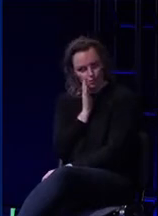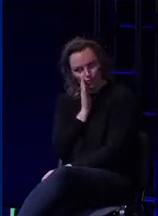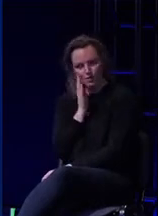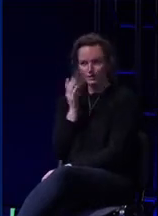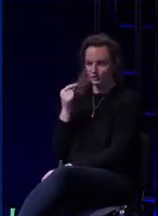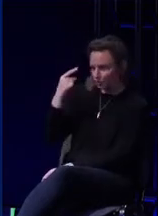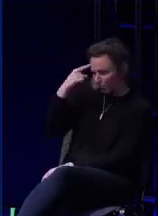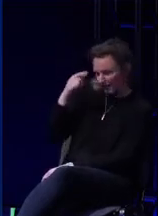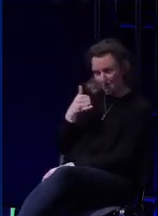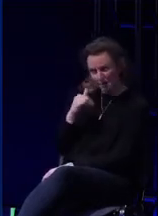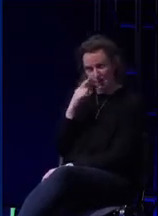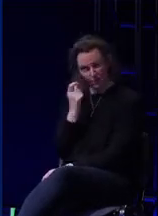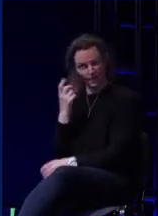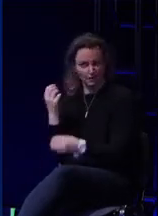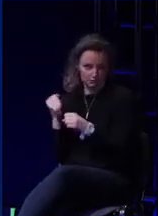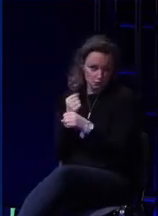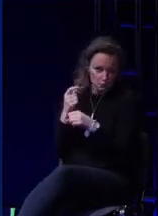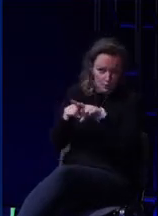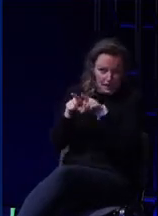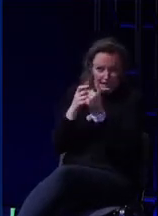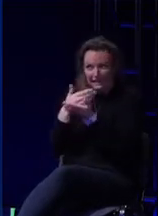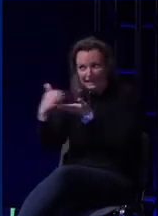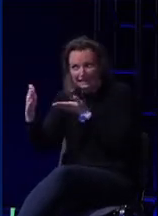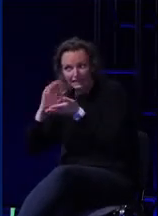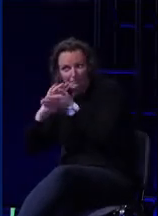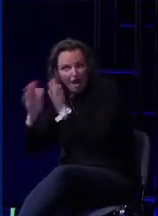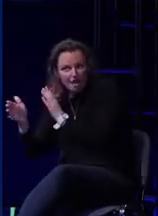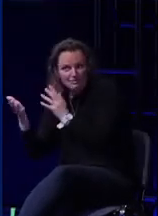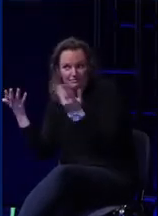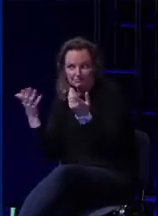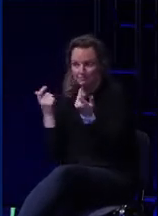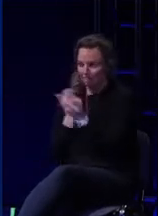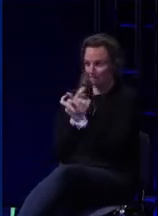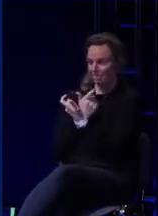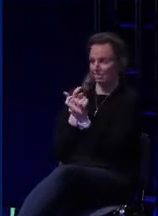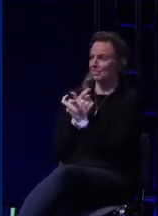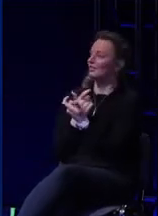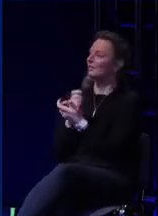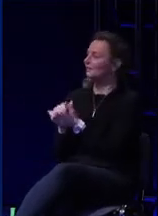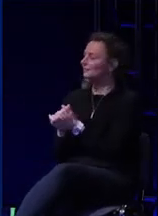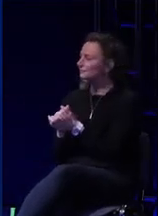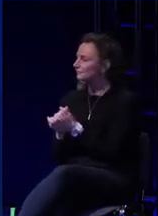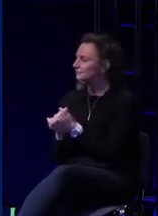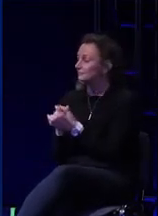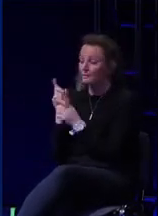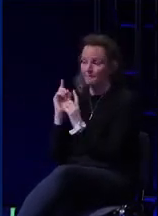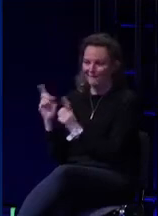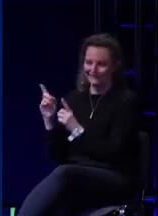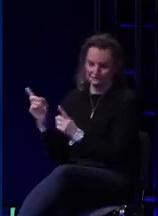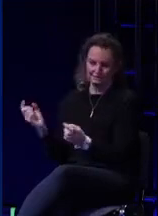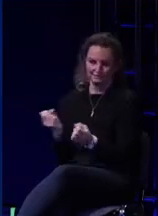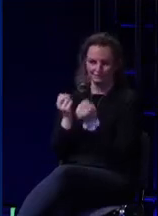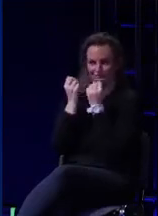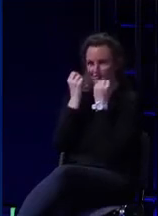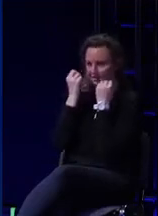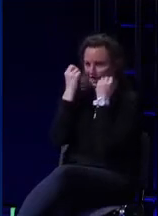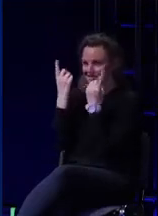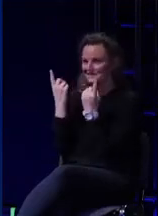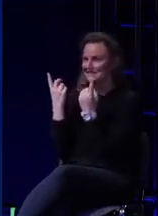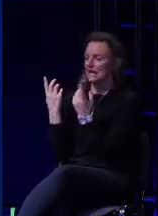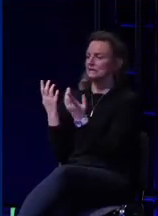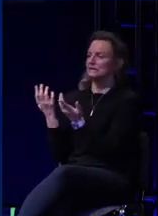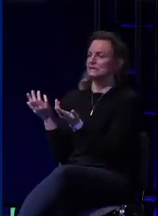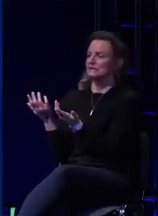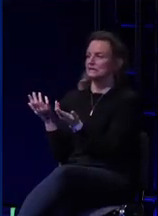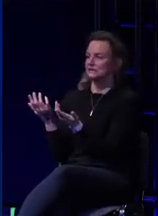Do you think maybe we could do a clean pass?" But with the understanding that, you know.